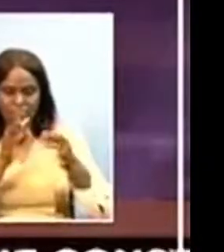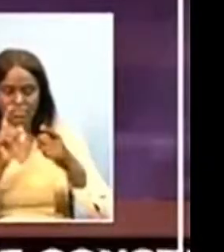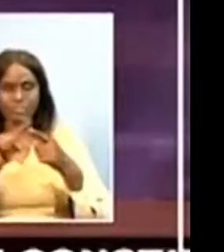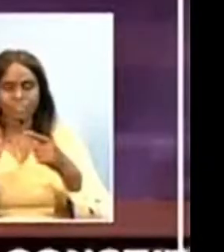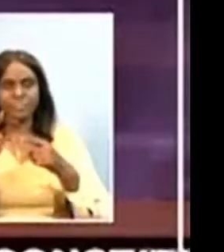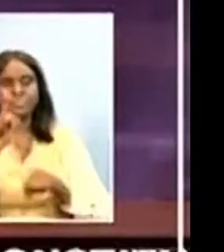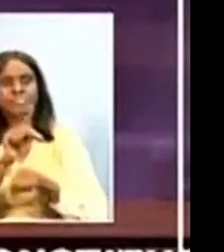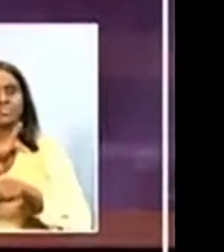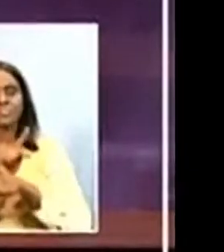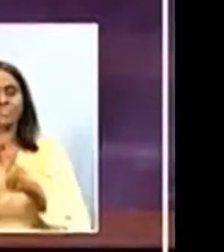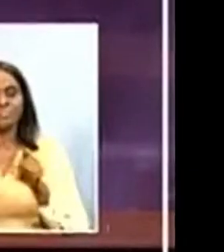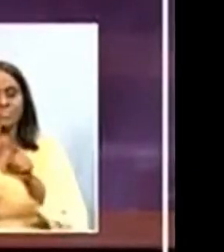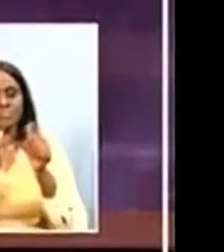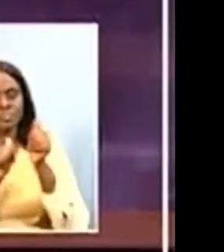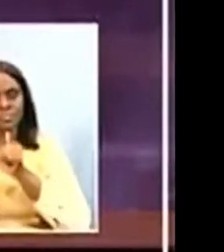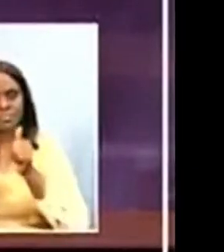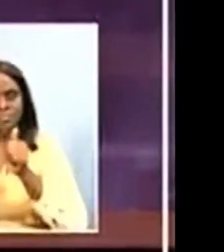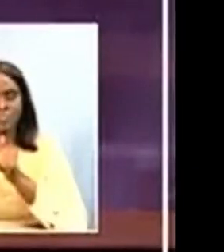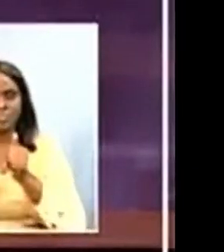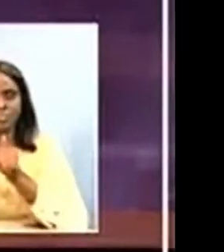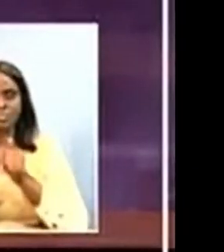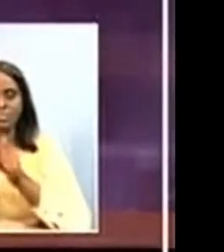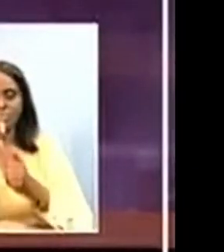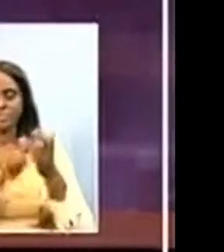ongoing projects and administrative